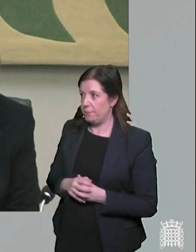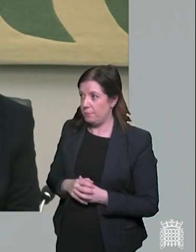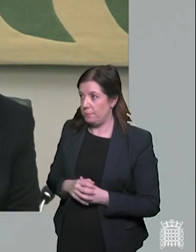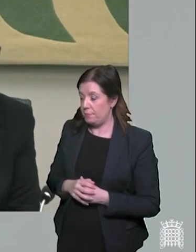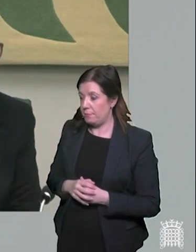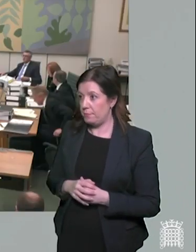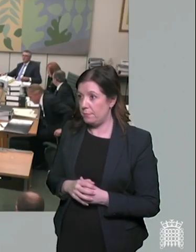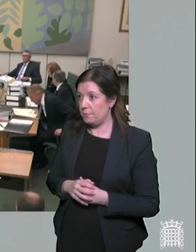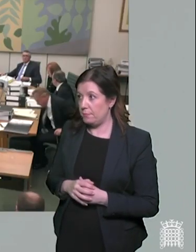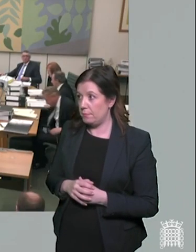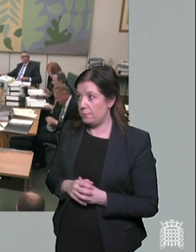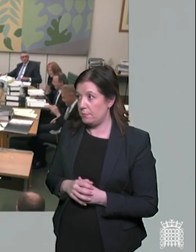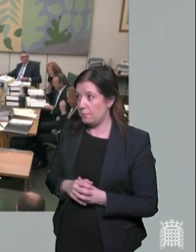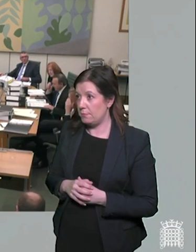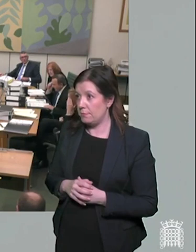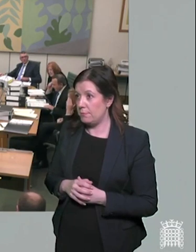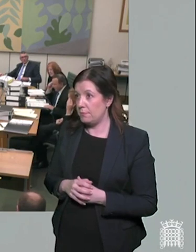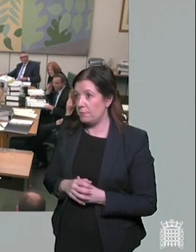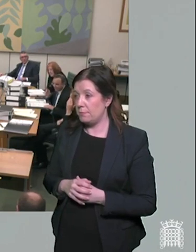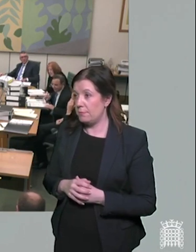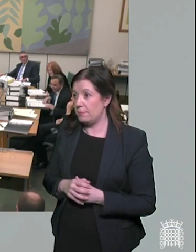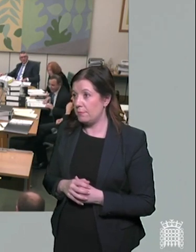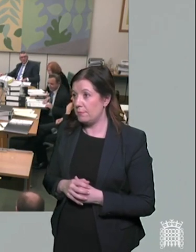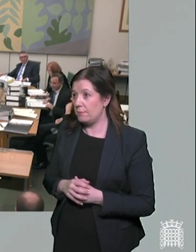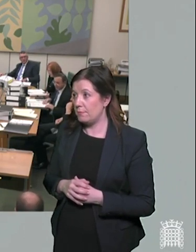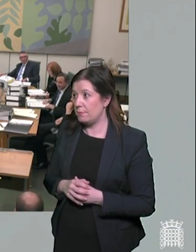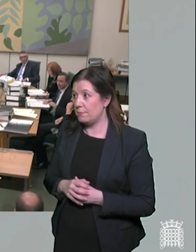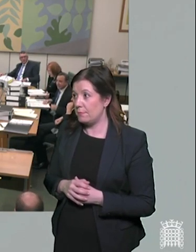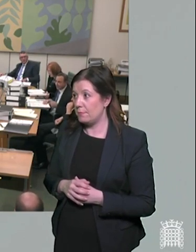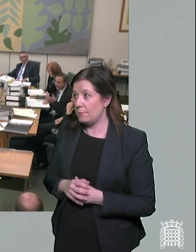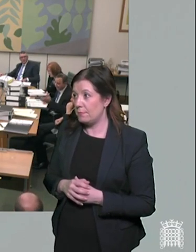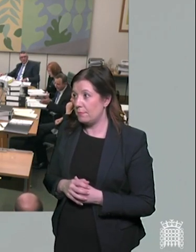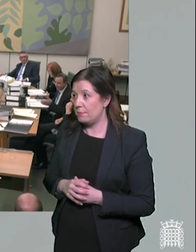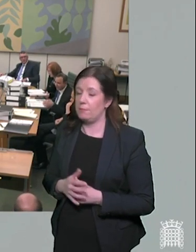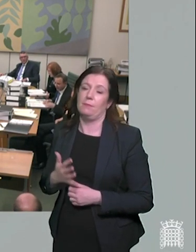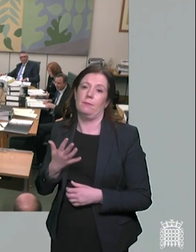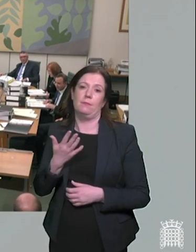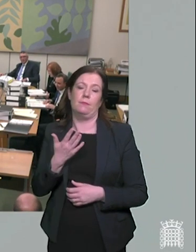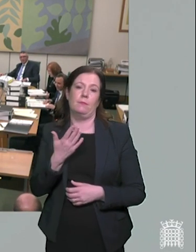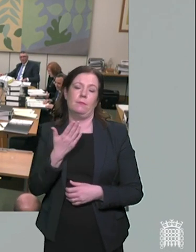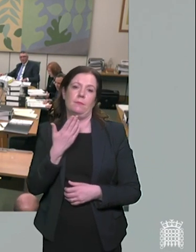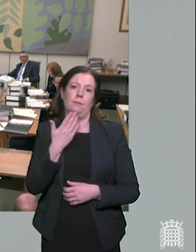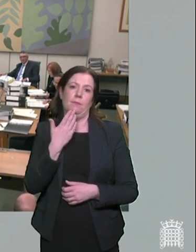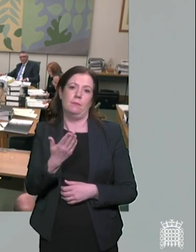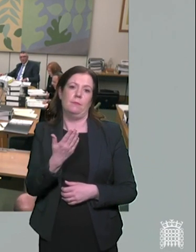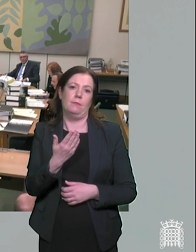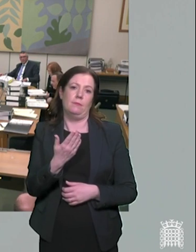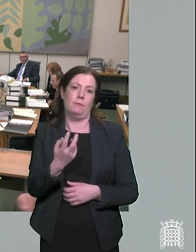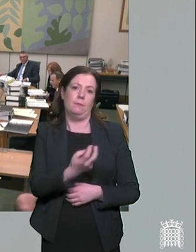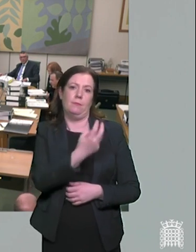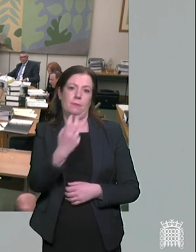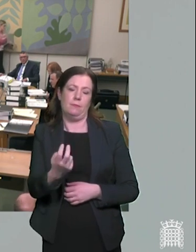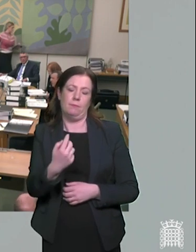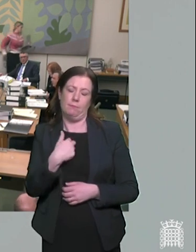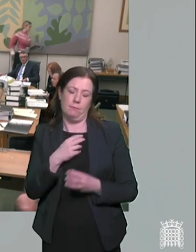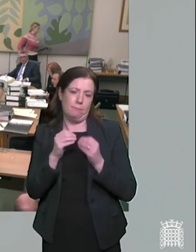the assurances. Thank you, Chair. Good afternoon, Mr Johnson. Thank you very much for coming before this important inquiry. I'm